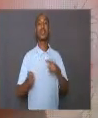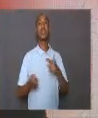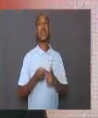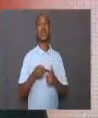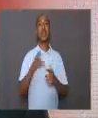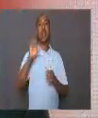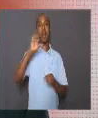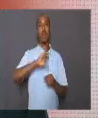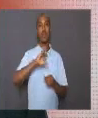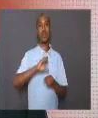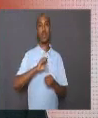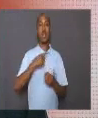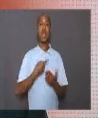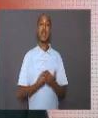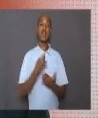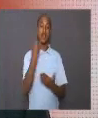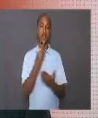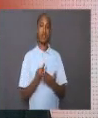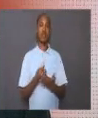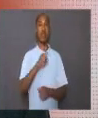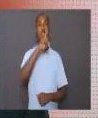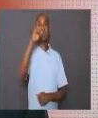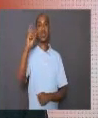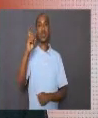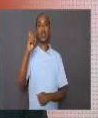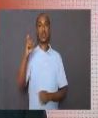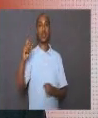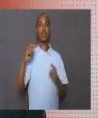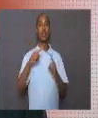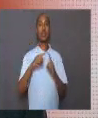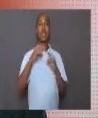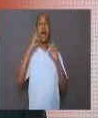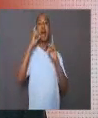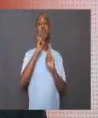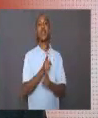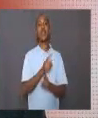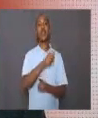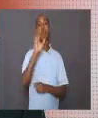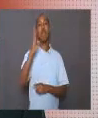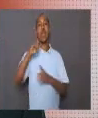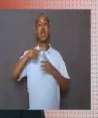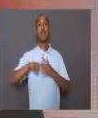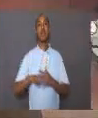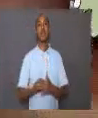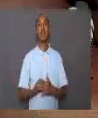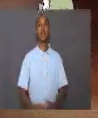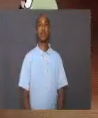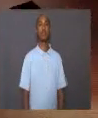alcohols. Here is a list of questions to be answered. You may begin.